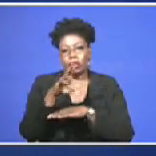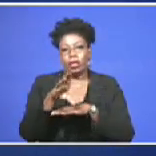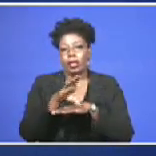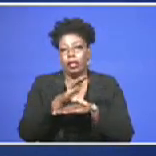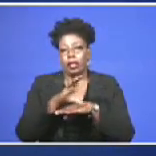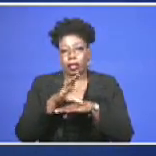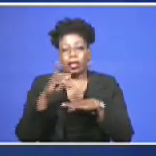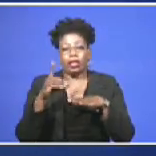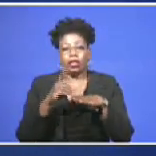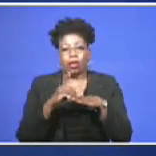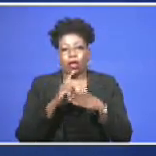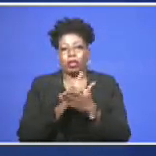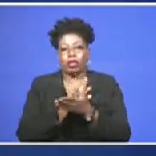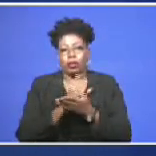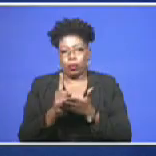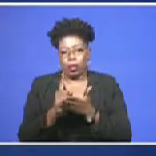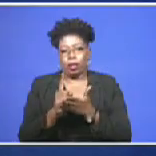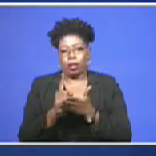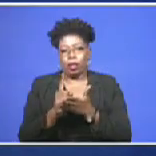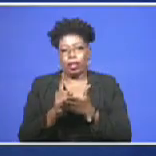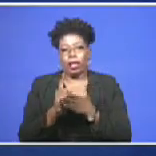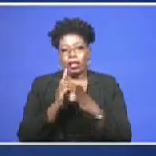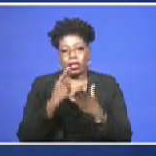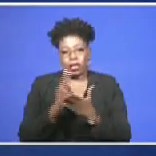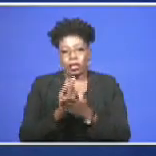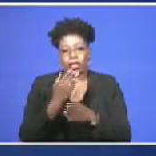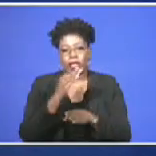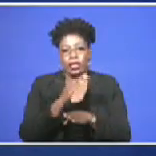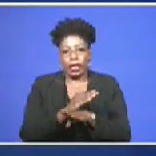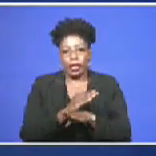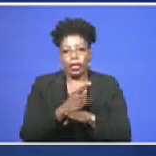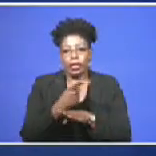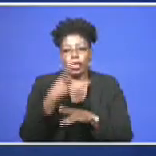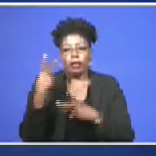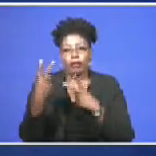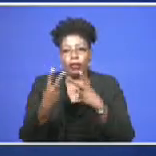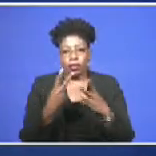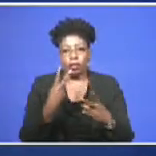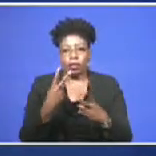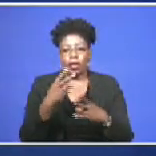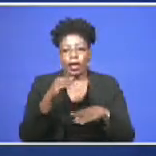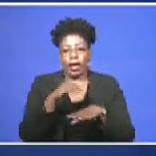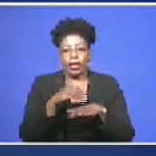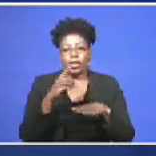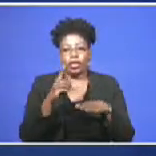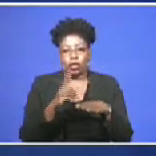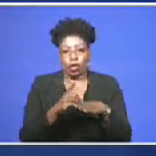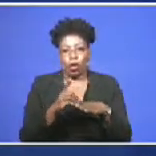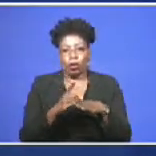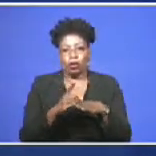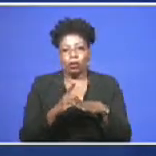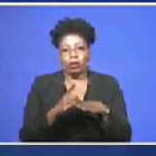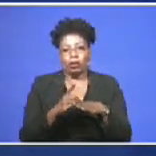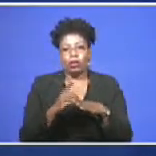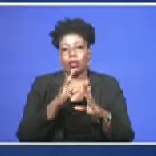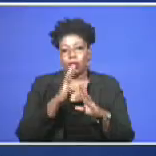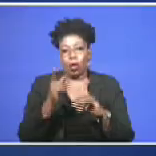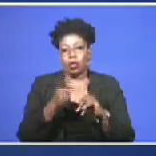of vendor discussions tonight. Antoine Smith visited the dock today to get feedback from those anxious